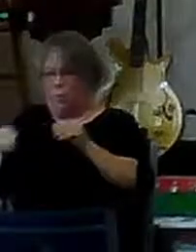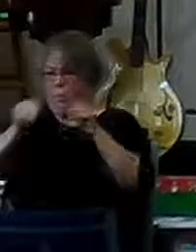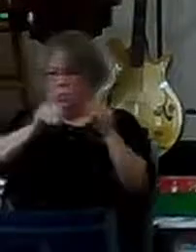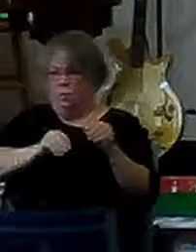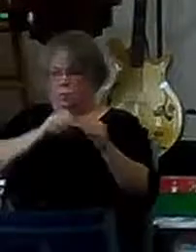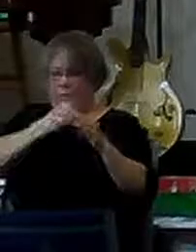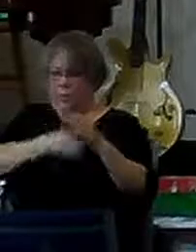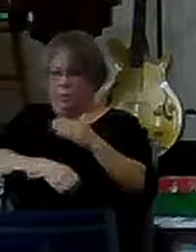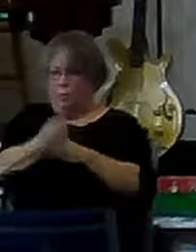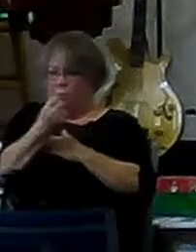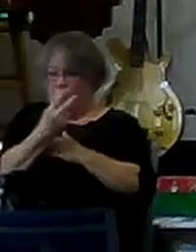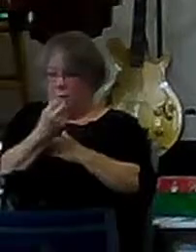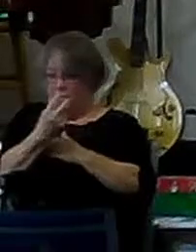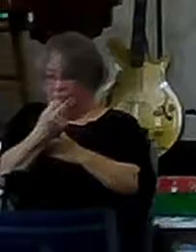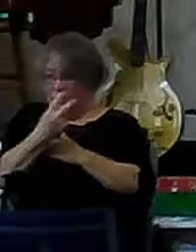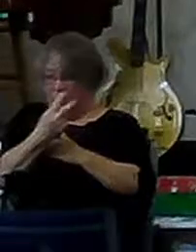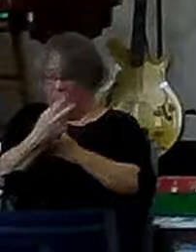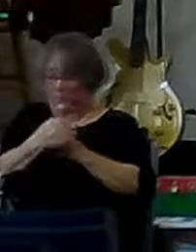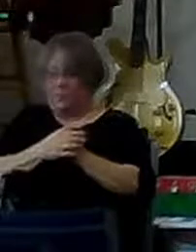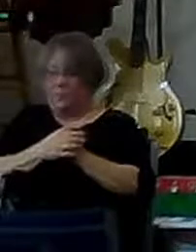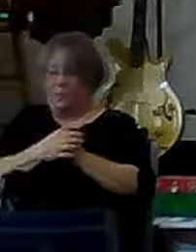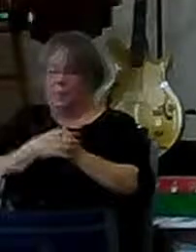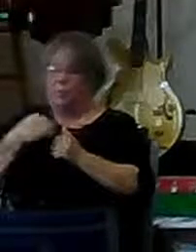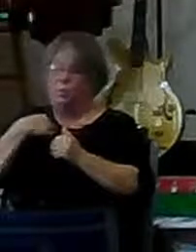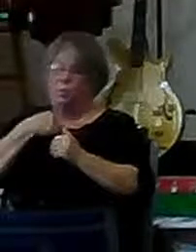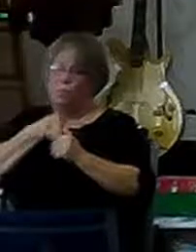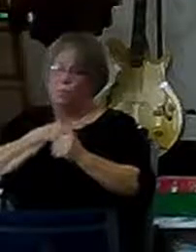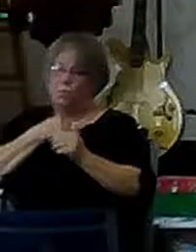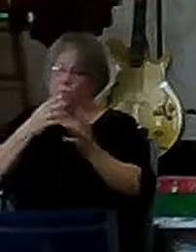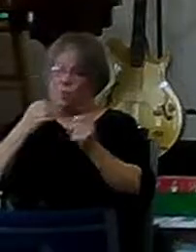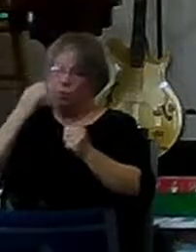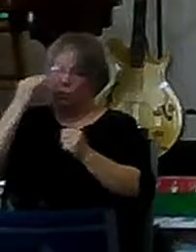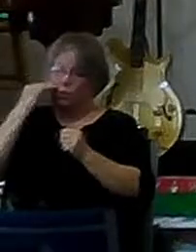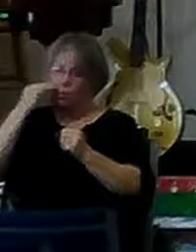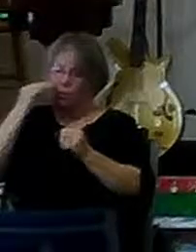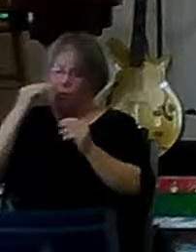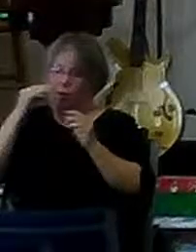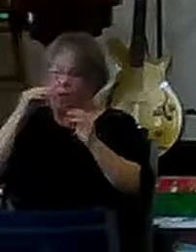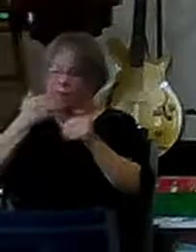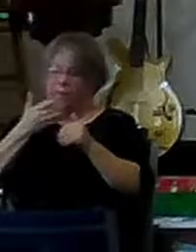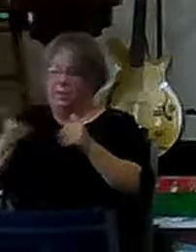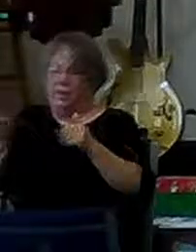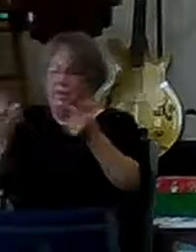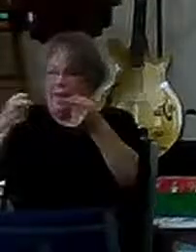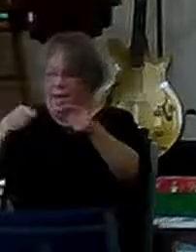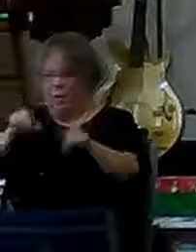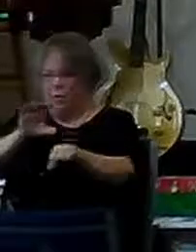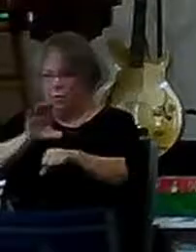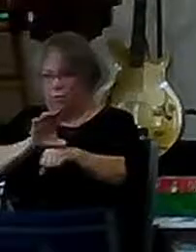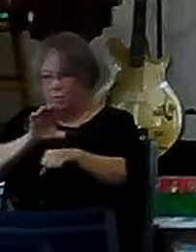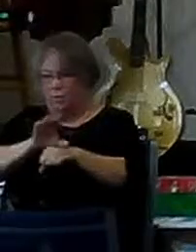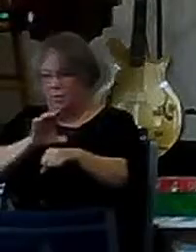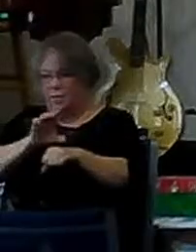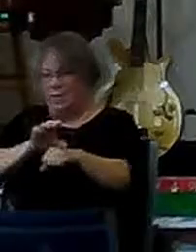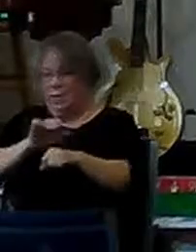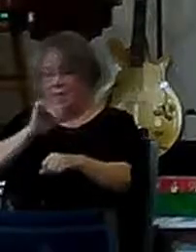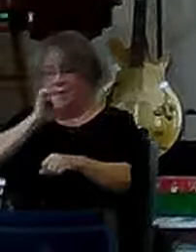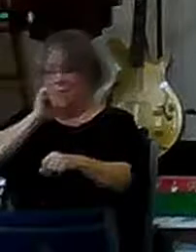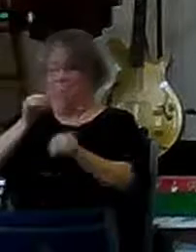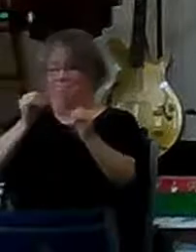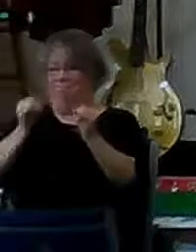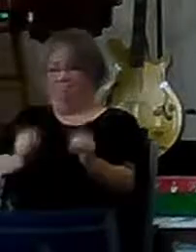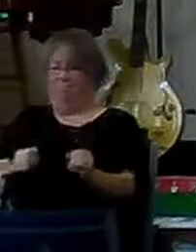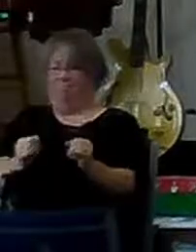probably to be knowledgeable about how things happen in church, that's not an isolated story.